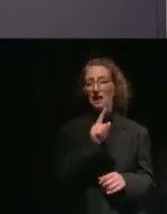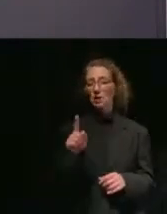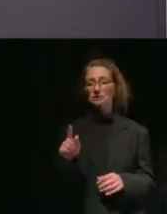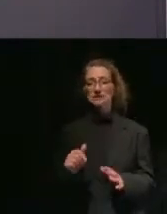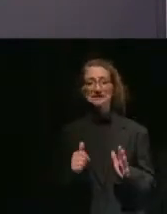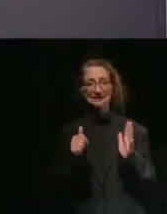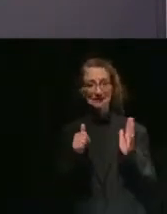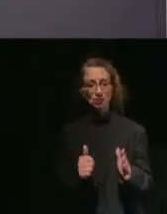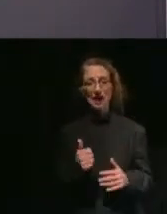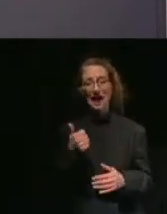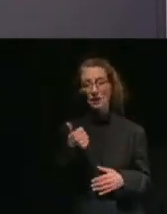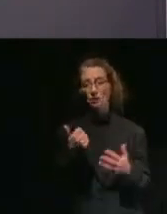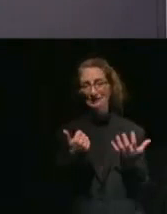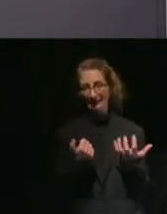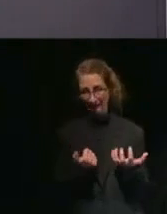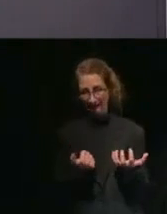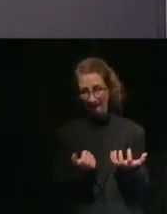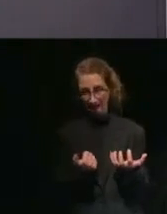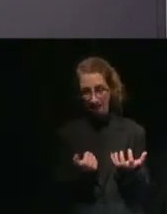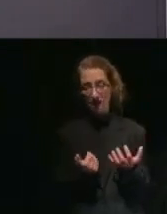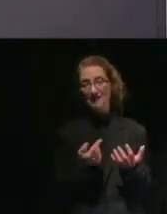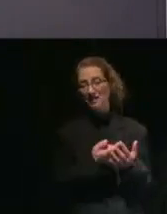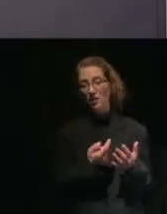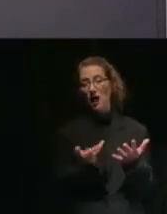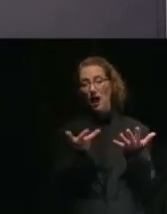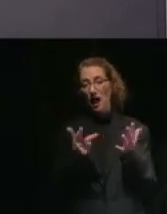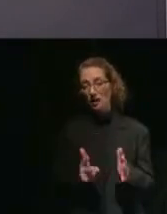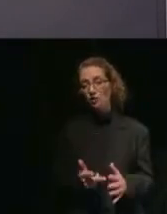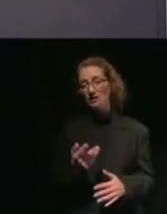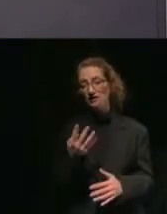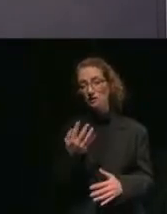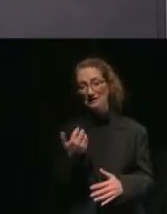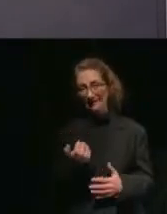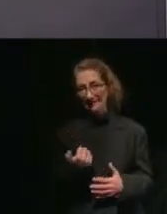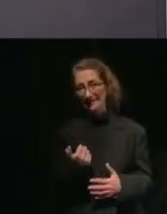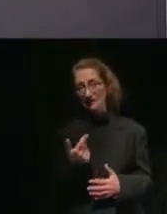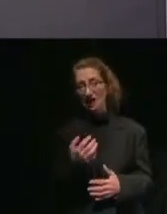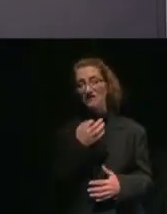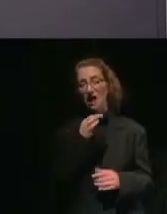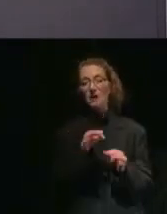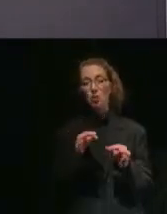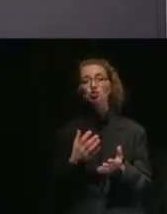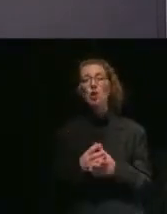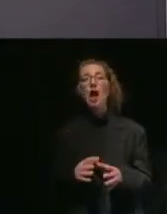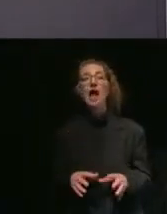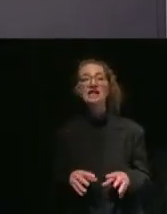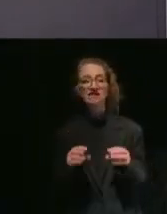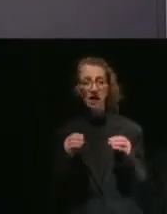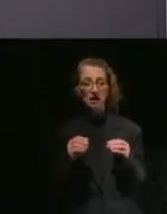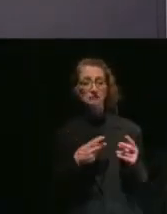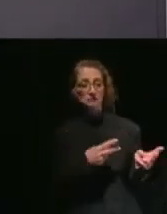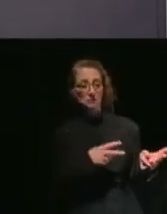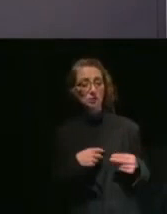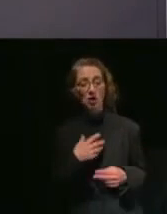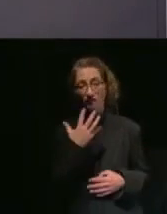864 people at least started the questionnaire, and with online